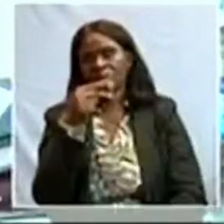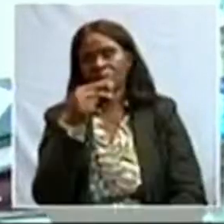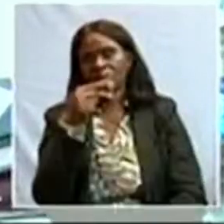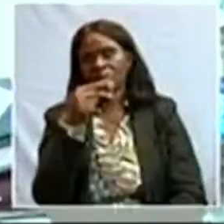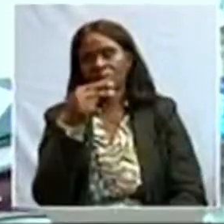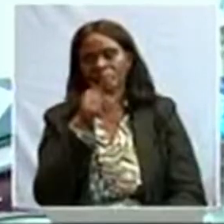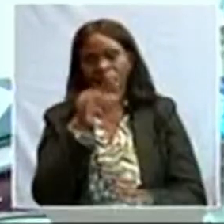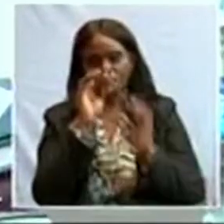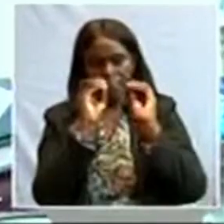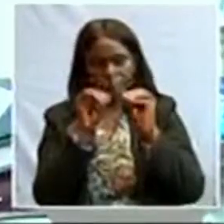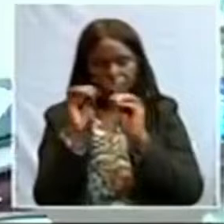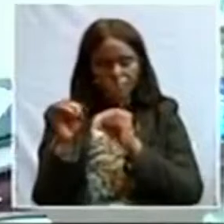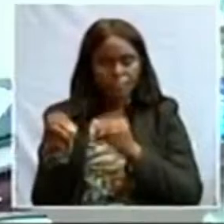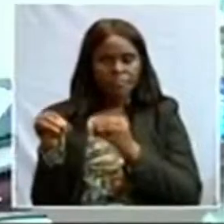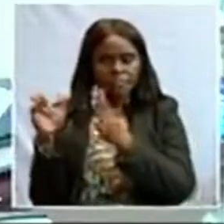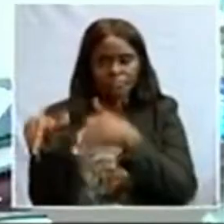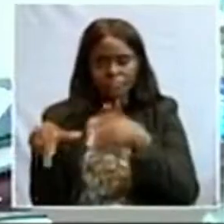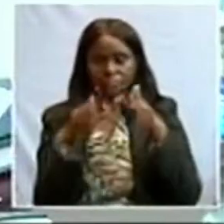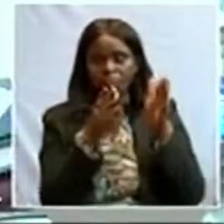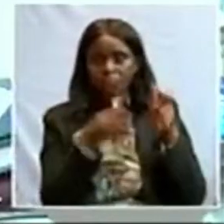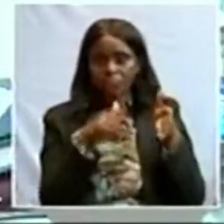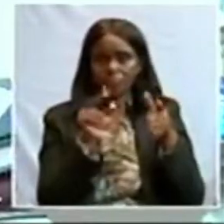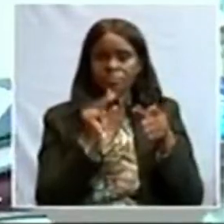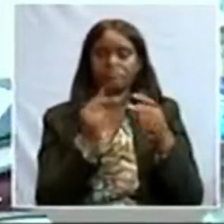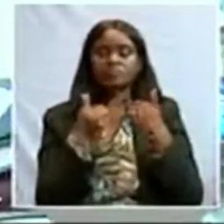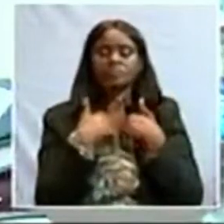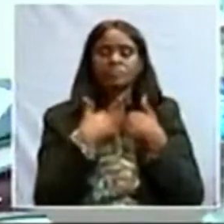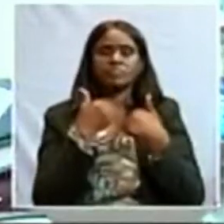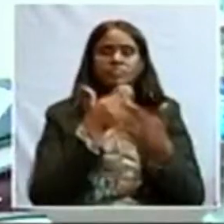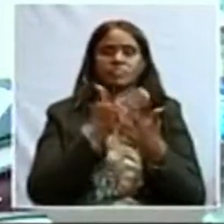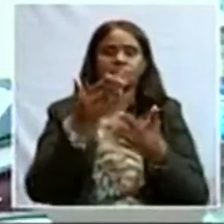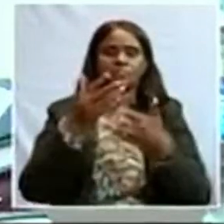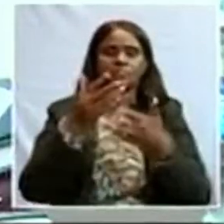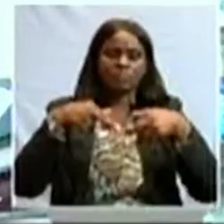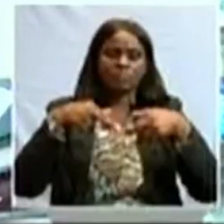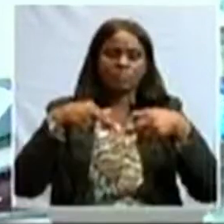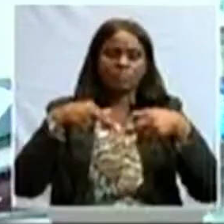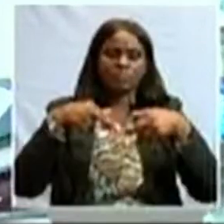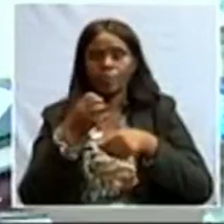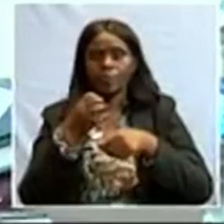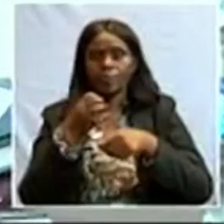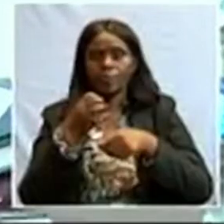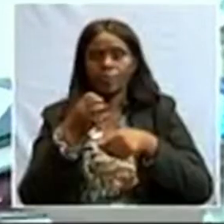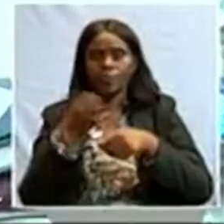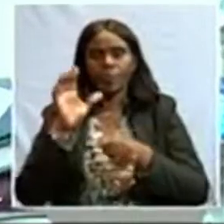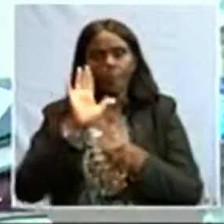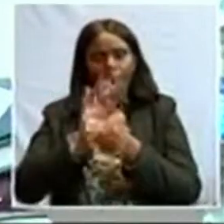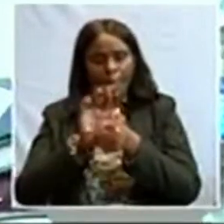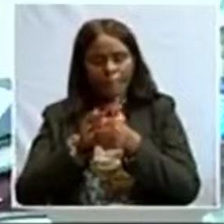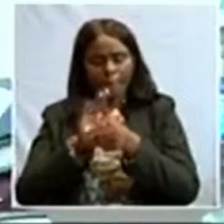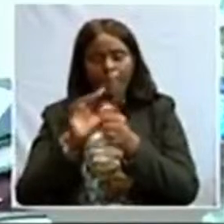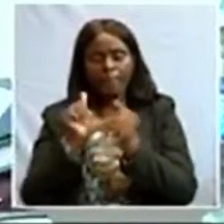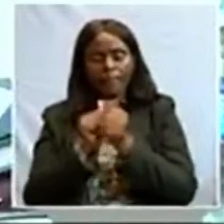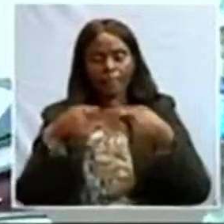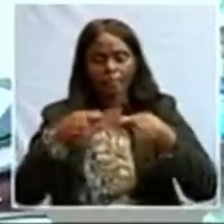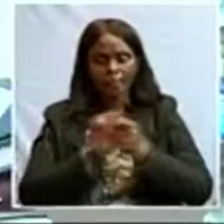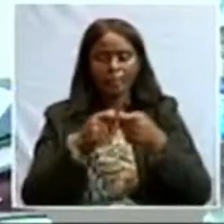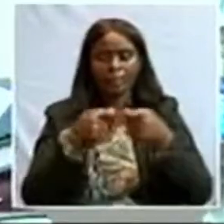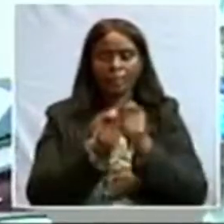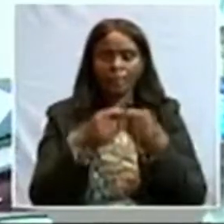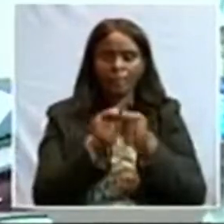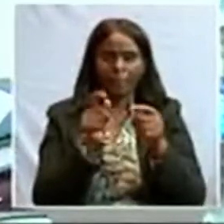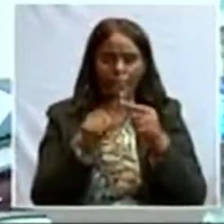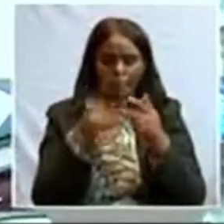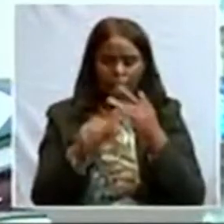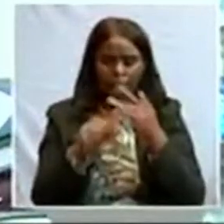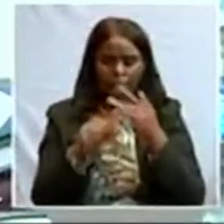way of installation of pavers. We have purchased road maintenance equipment, that's the compactor and the concrete cutter. However,